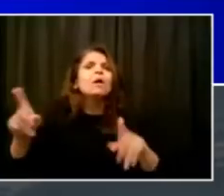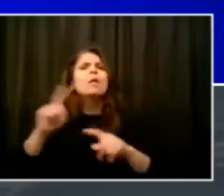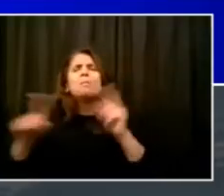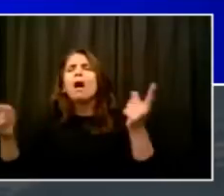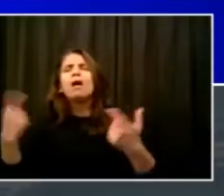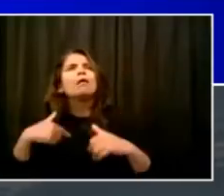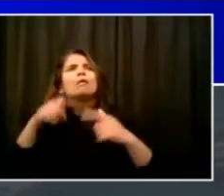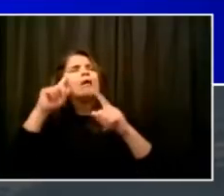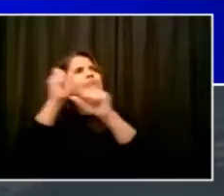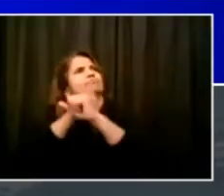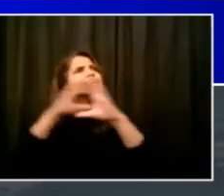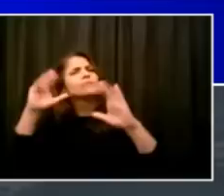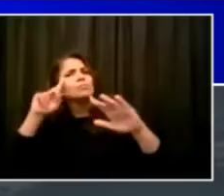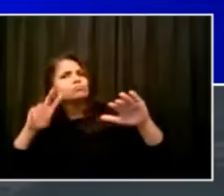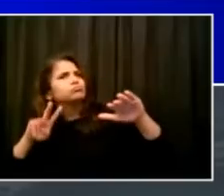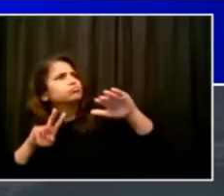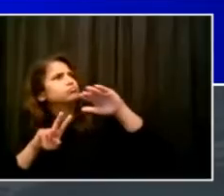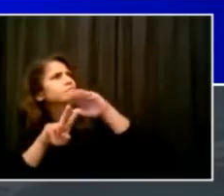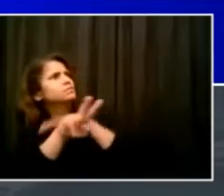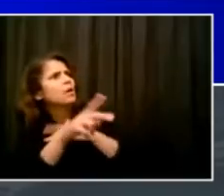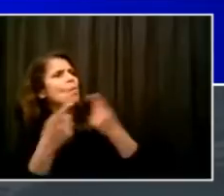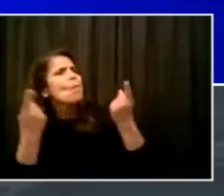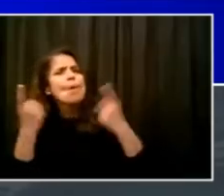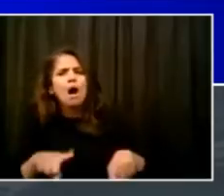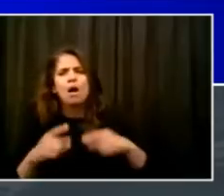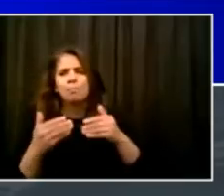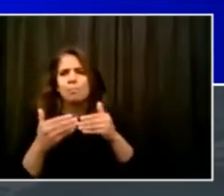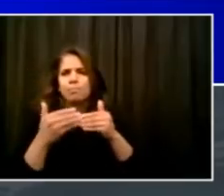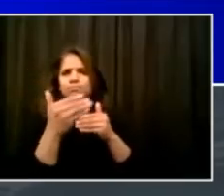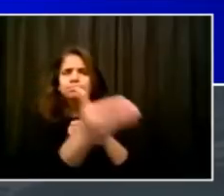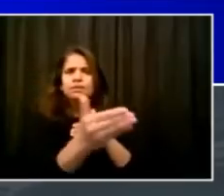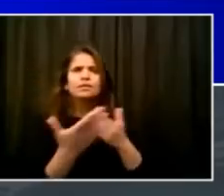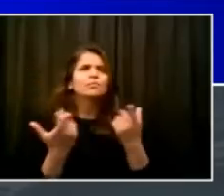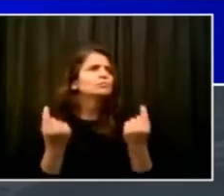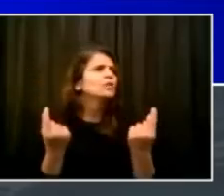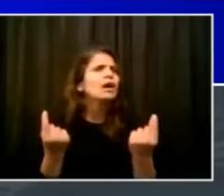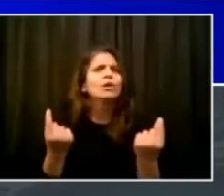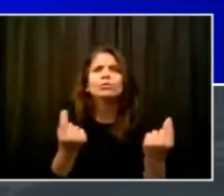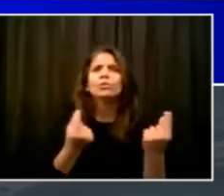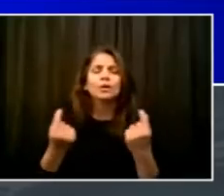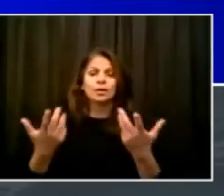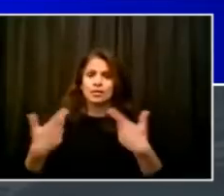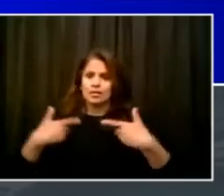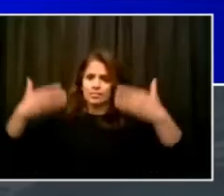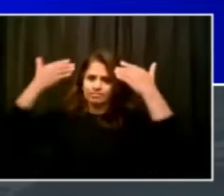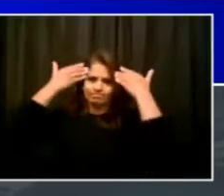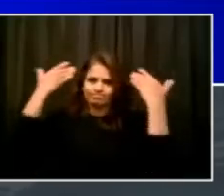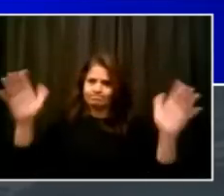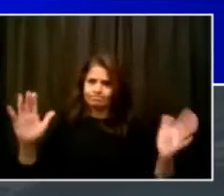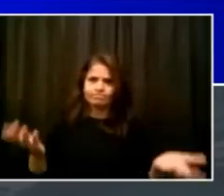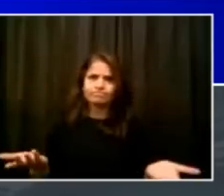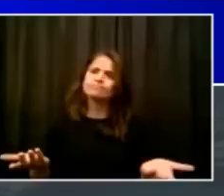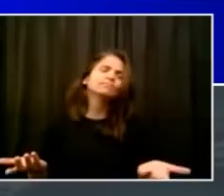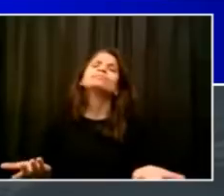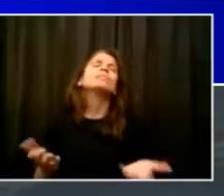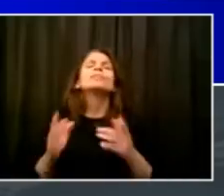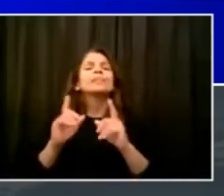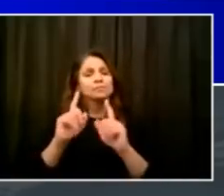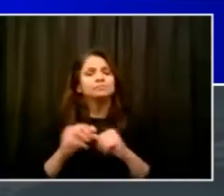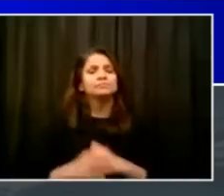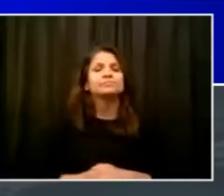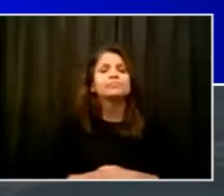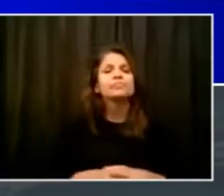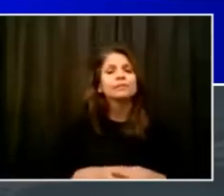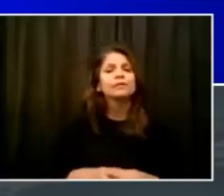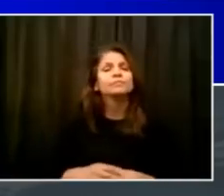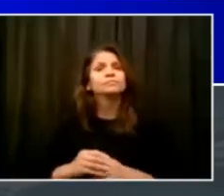happening that we learn from, and whole new realities emerge that we have to deal with. So here's one that our healthcare